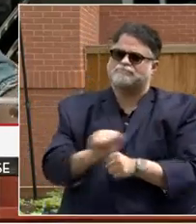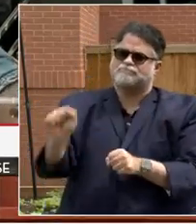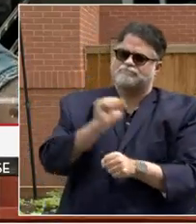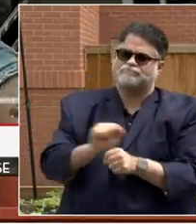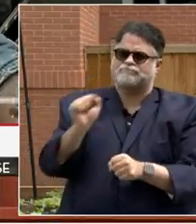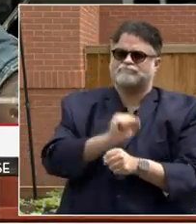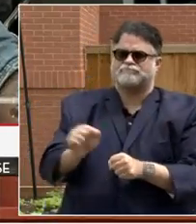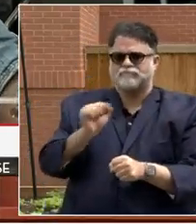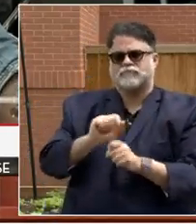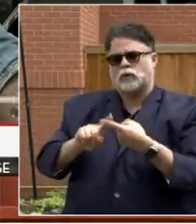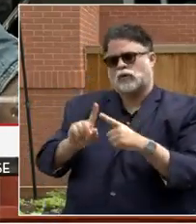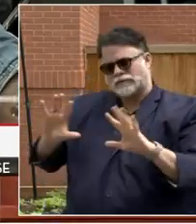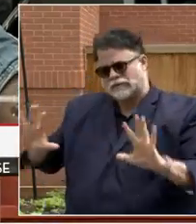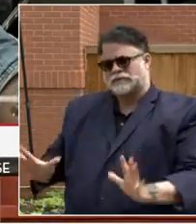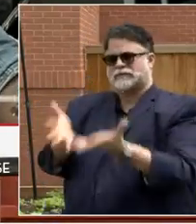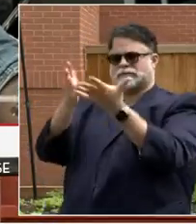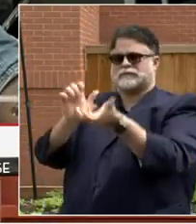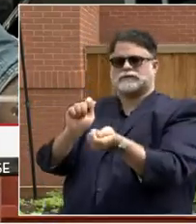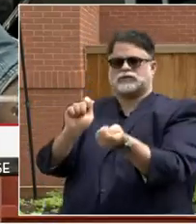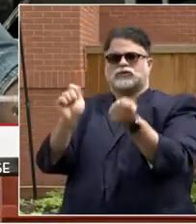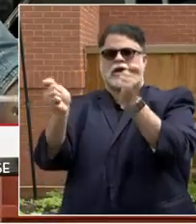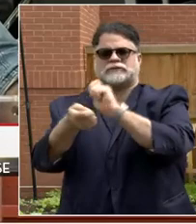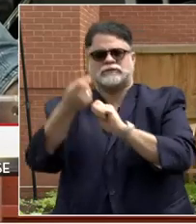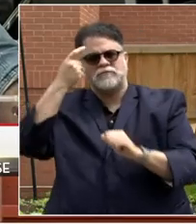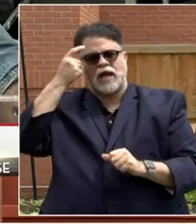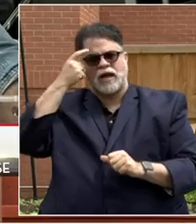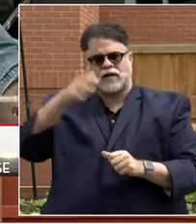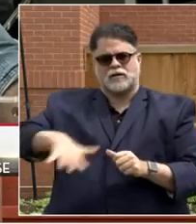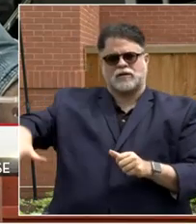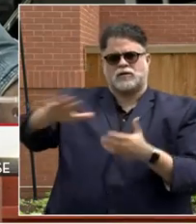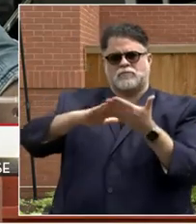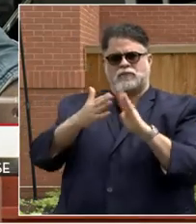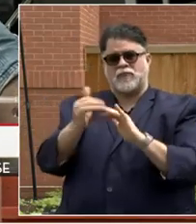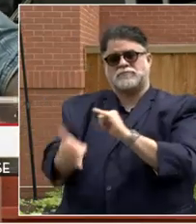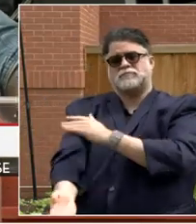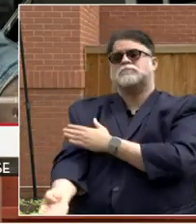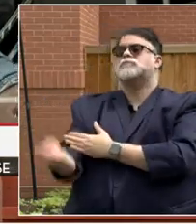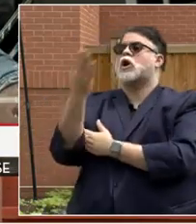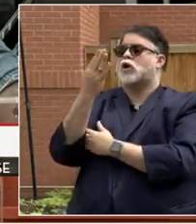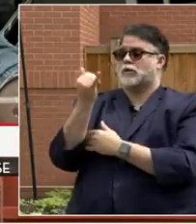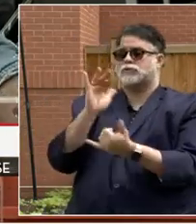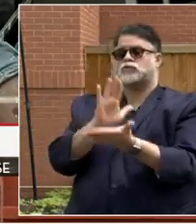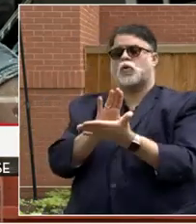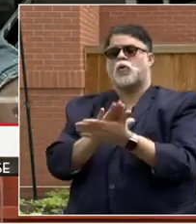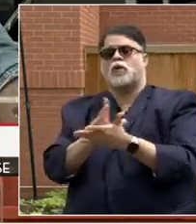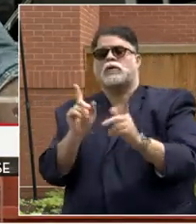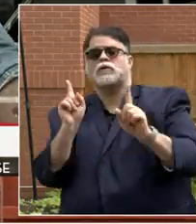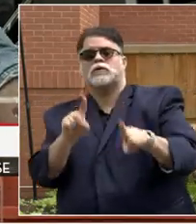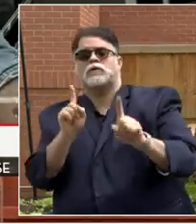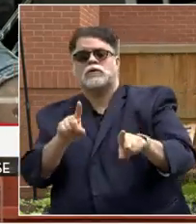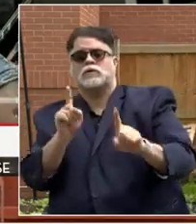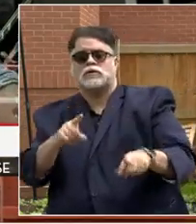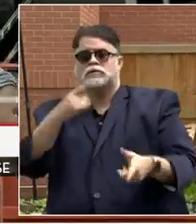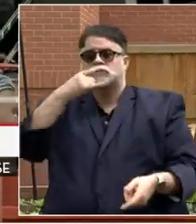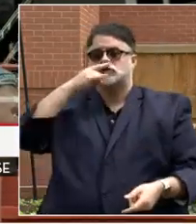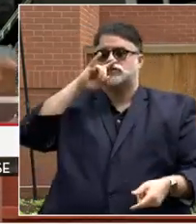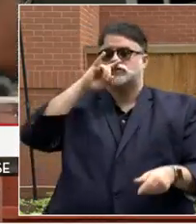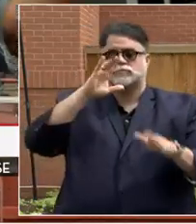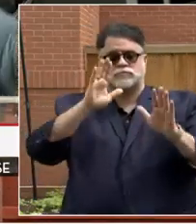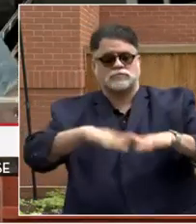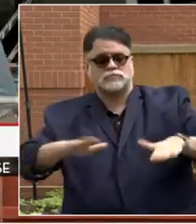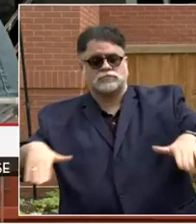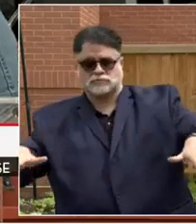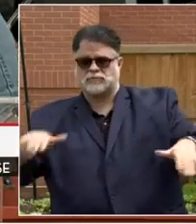morning asking me, can I pick them up from school? Because these kids messing with them in school. So I'm going